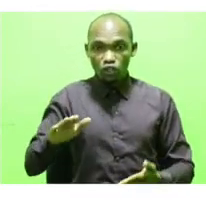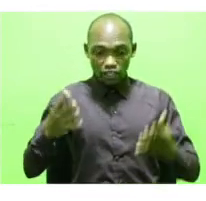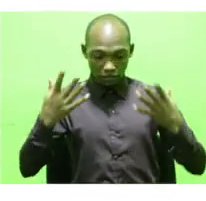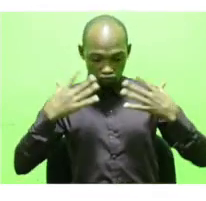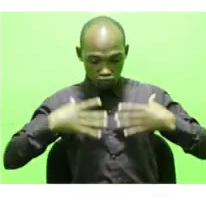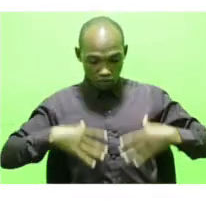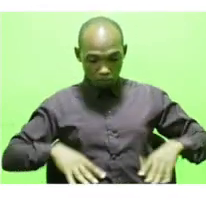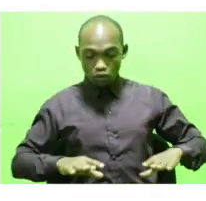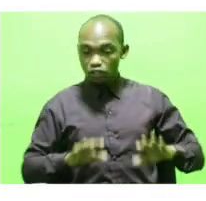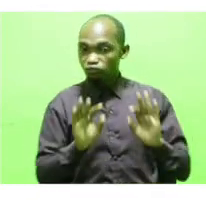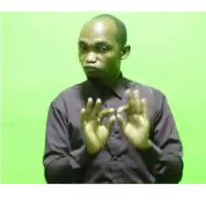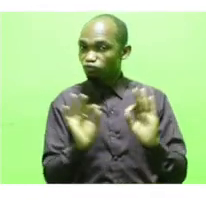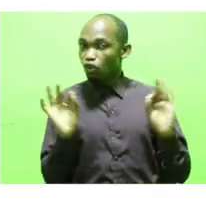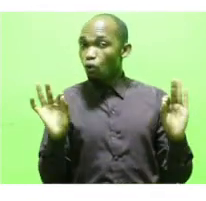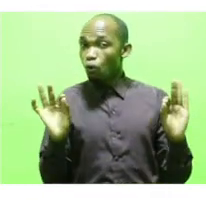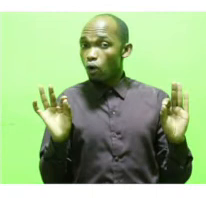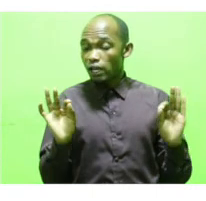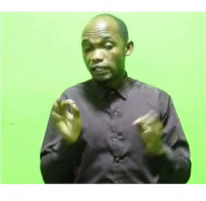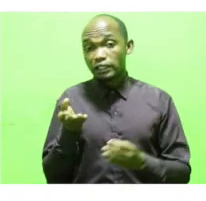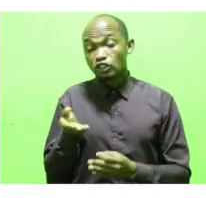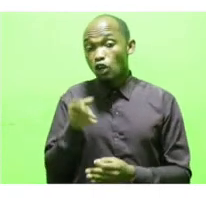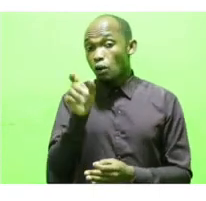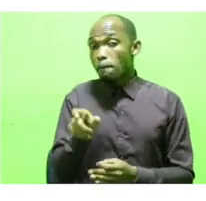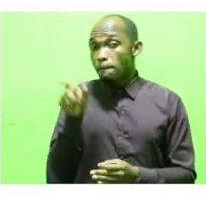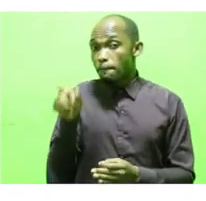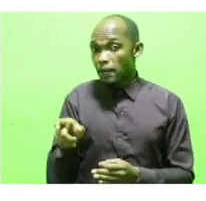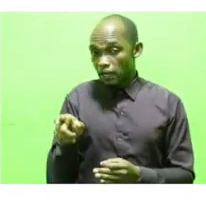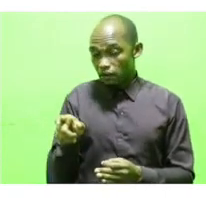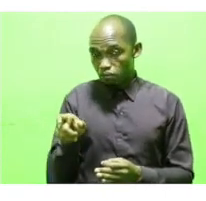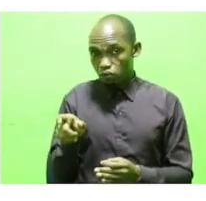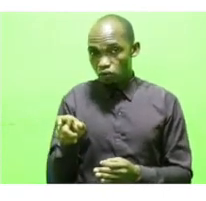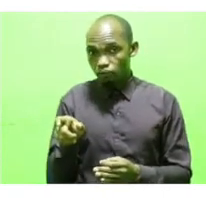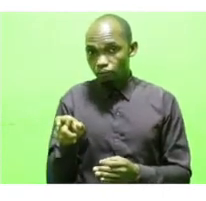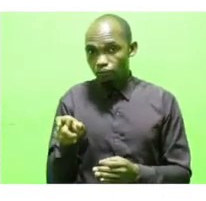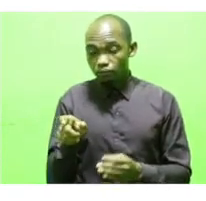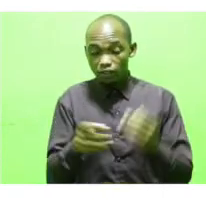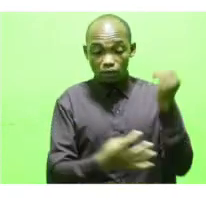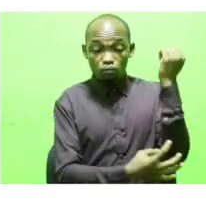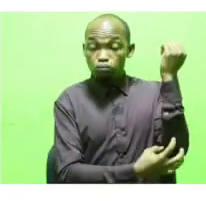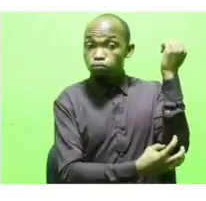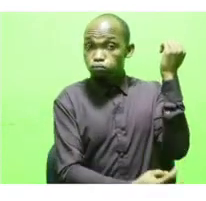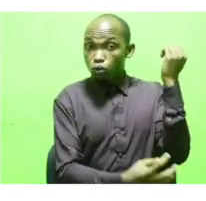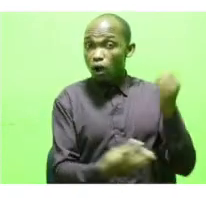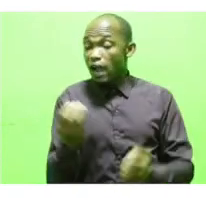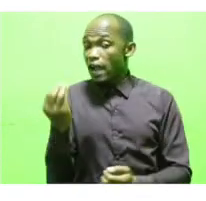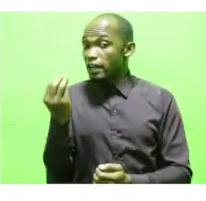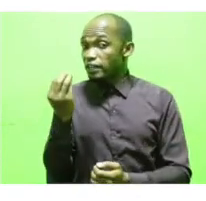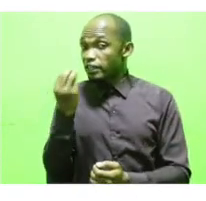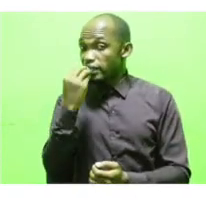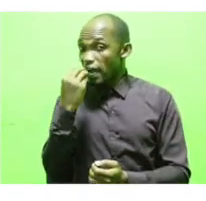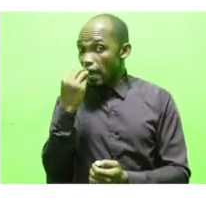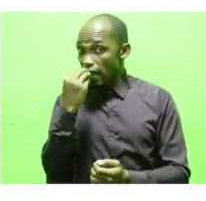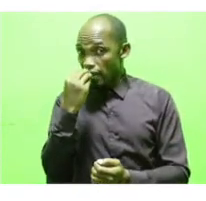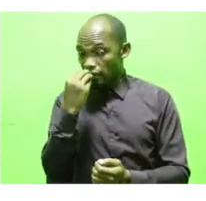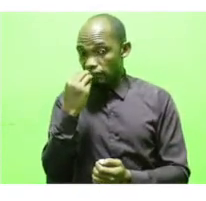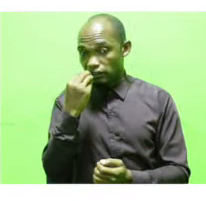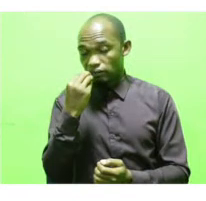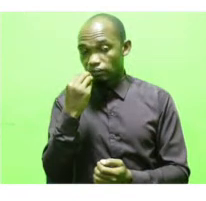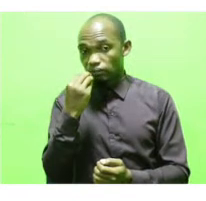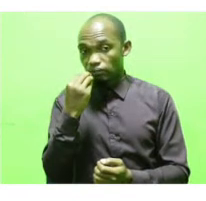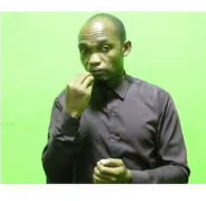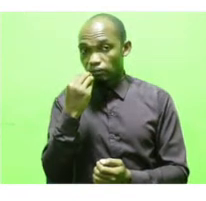in a normal size, while people who have a malnourished, who have a poor diet,